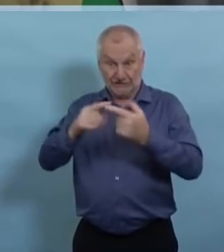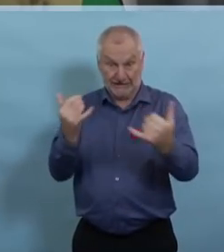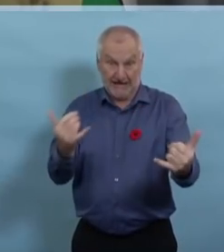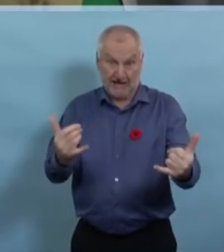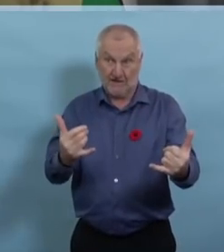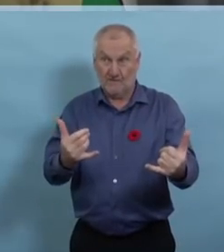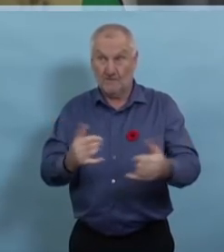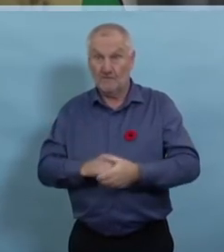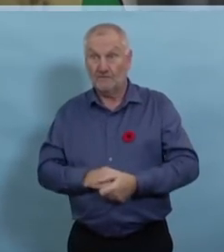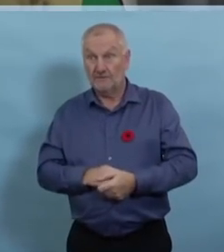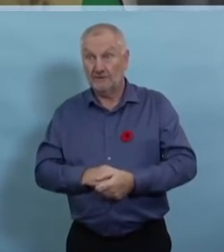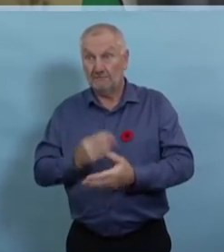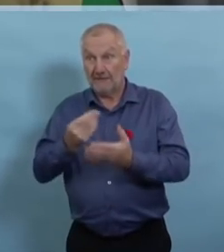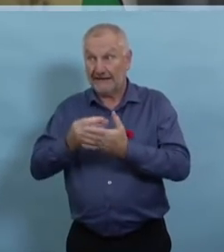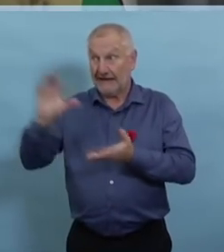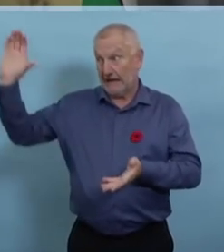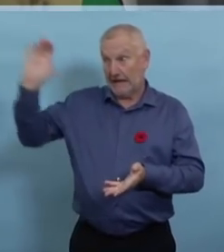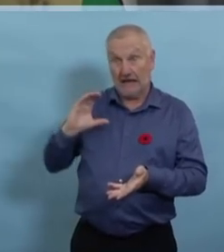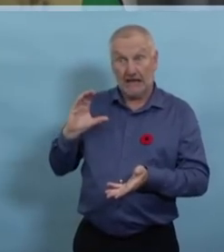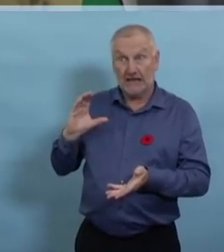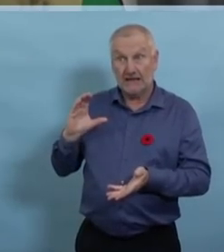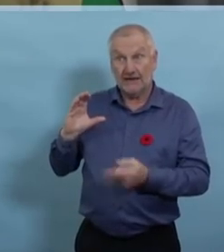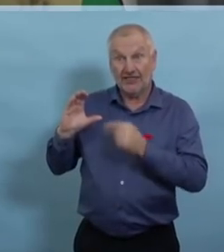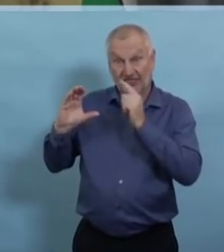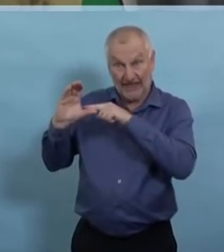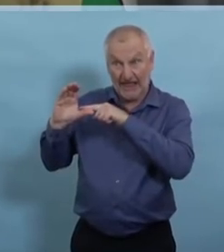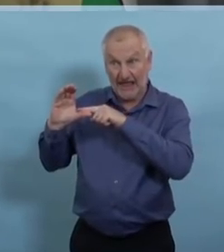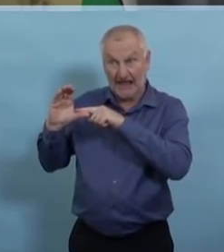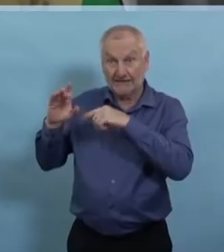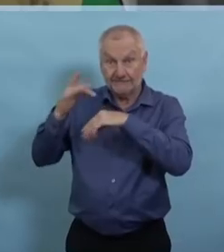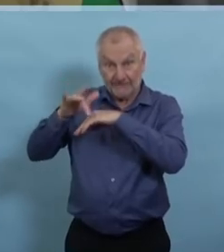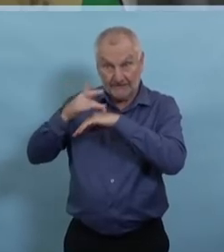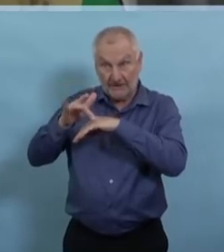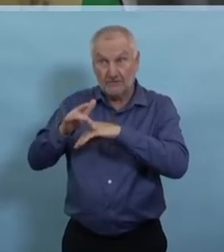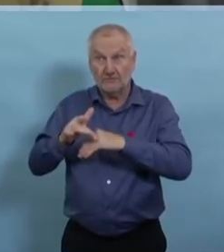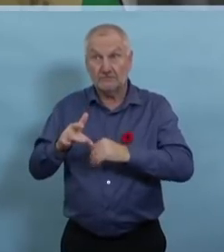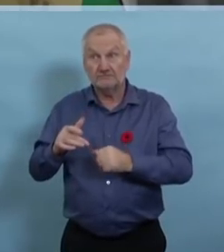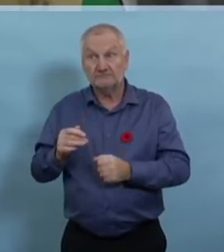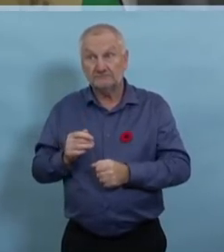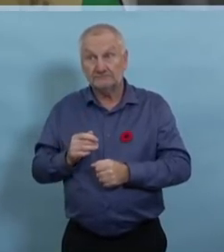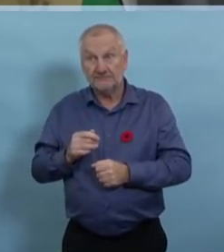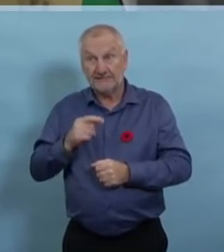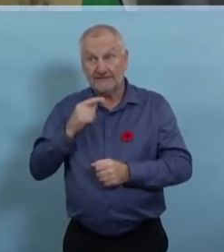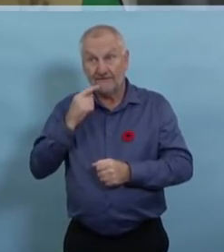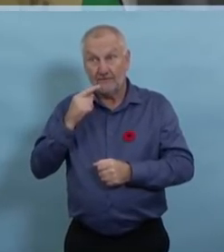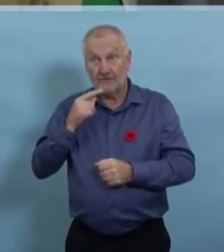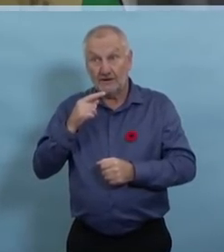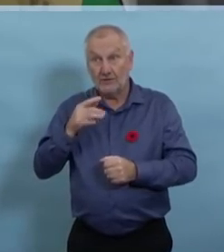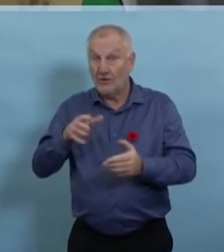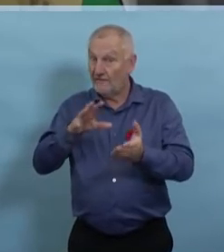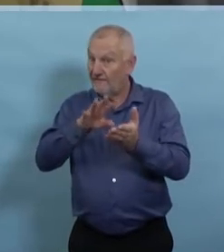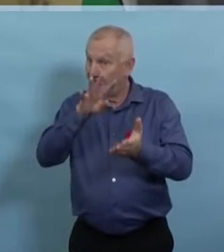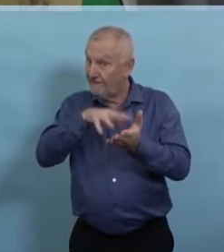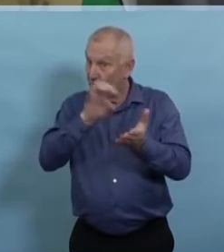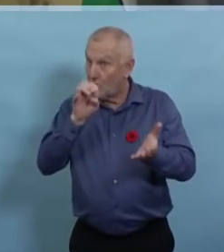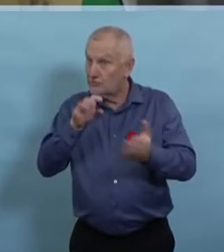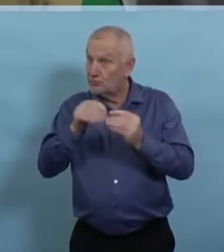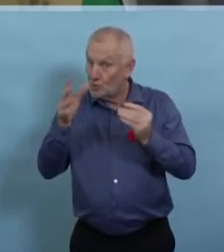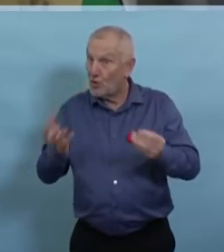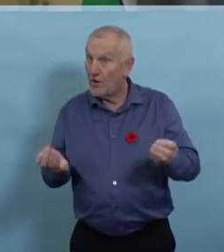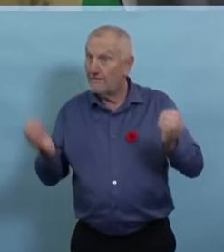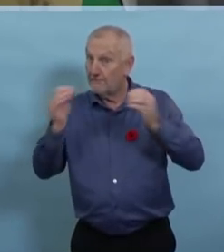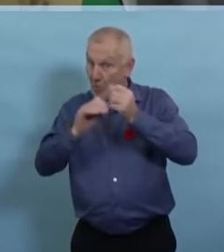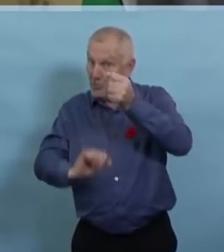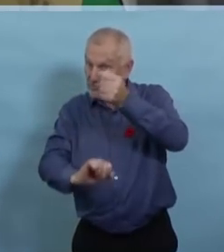were made available. And then in addition to those 400 teachers, there will be many more support staff that have been